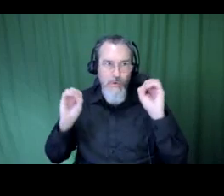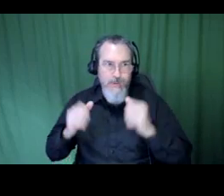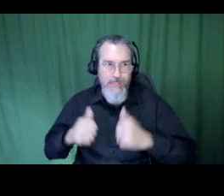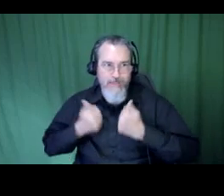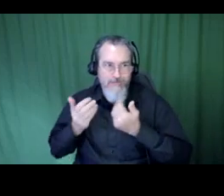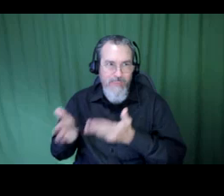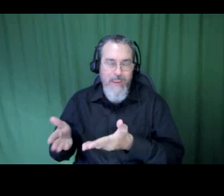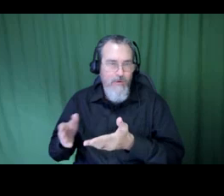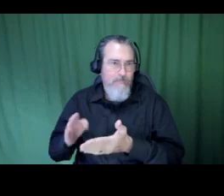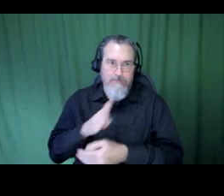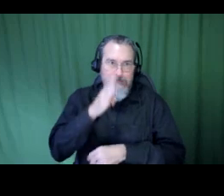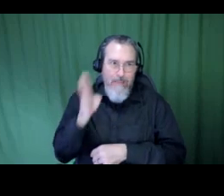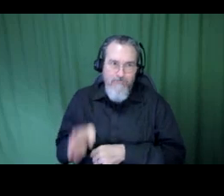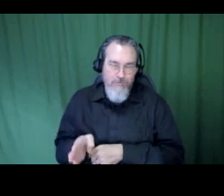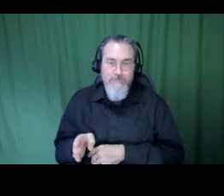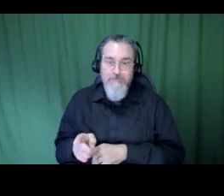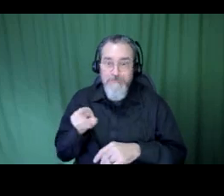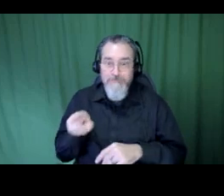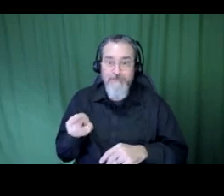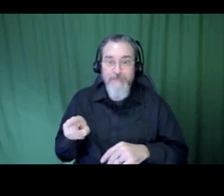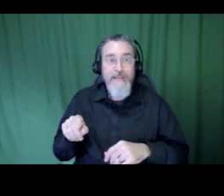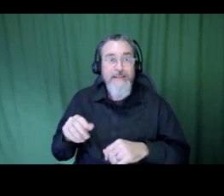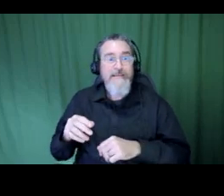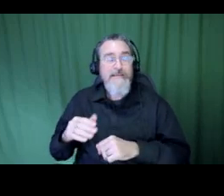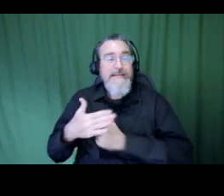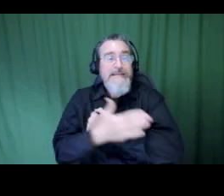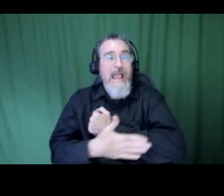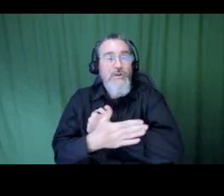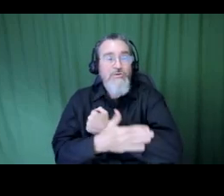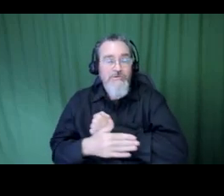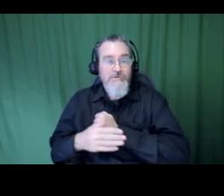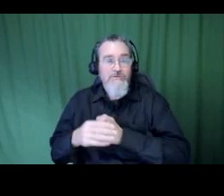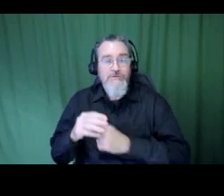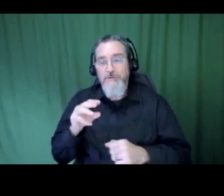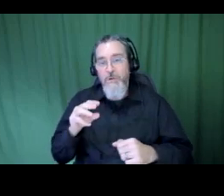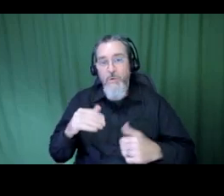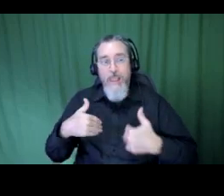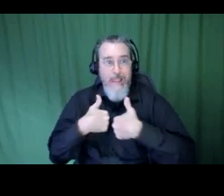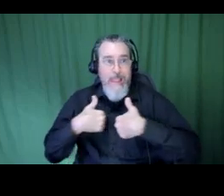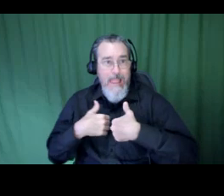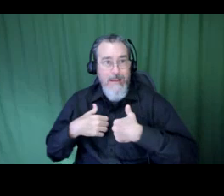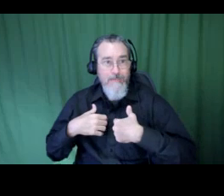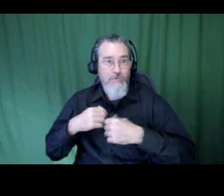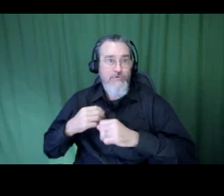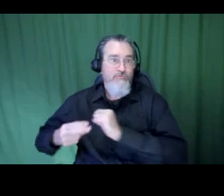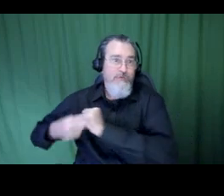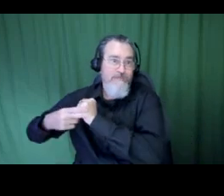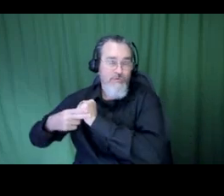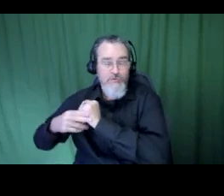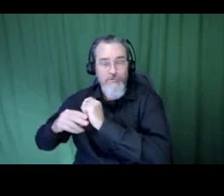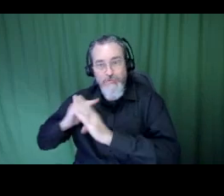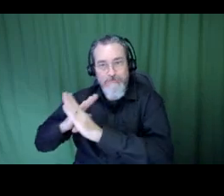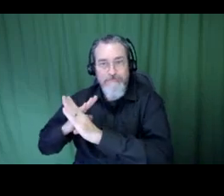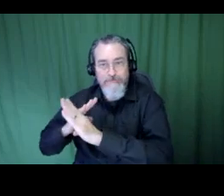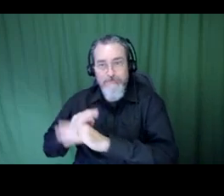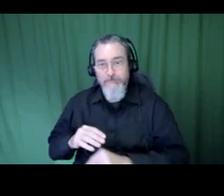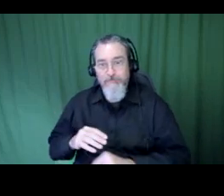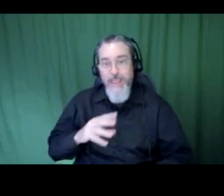inhabited, and is a national wildlife refuge, as well as a national marine monument now, and encircled by a national